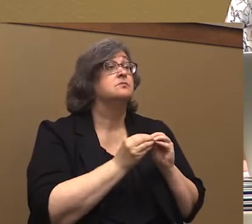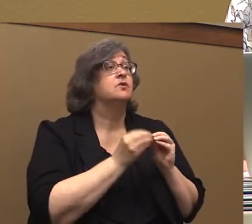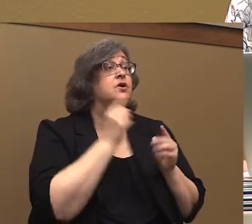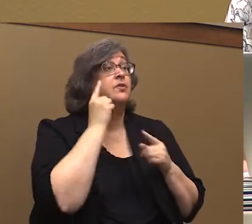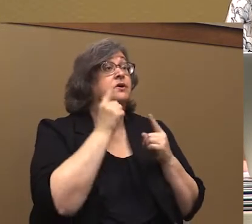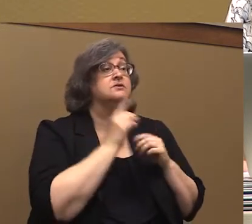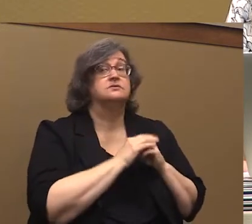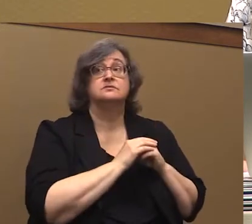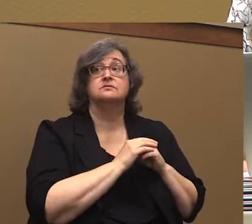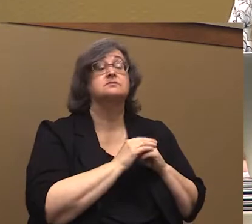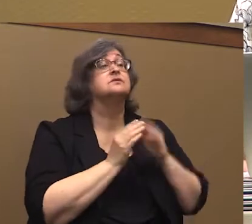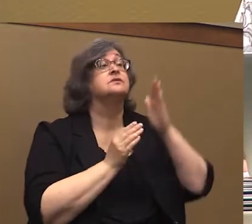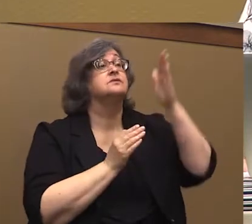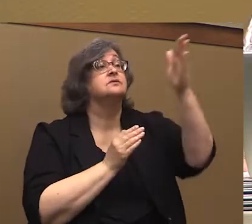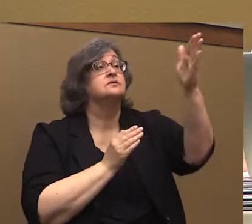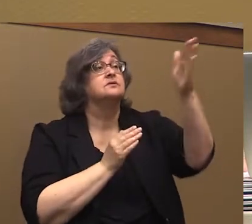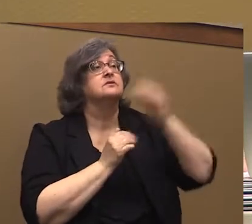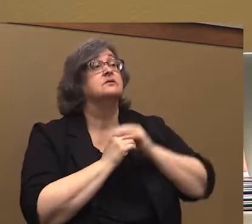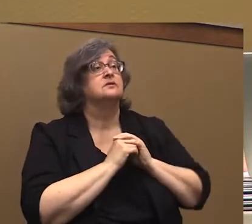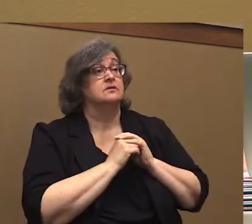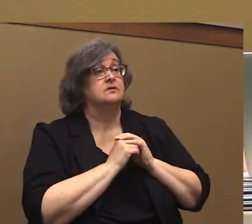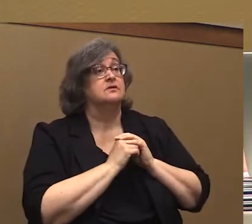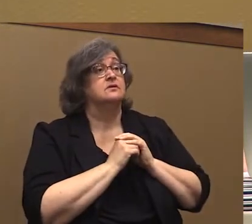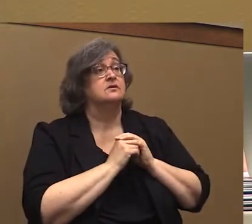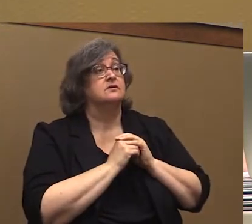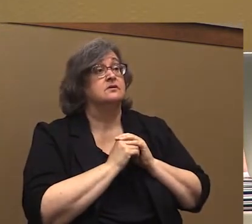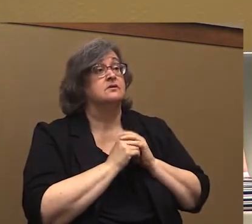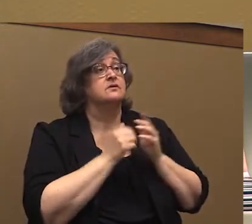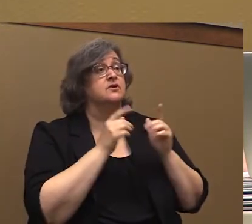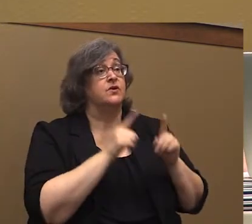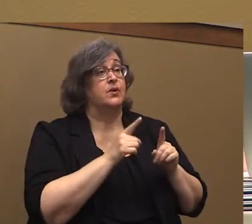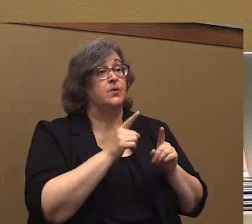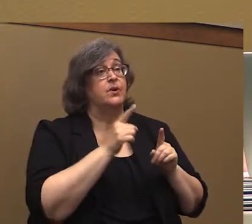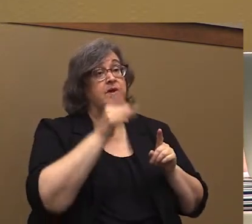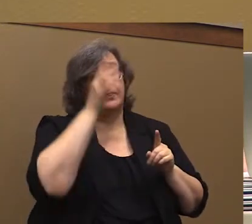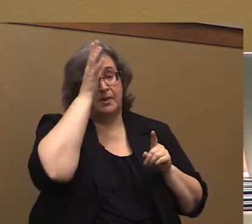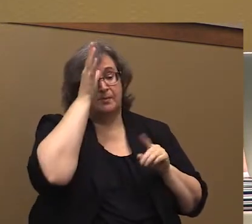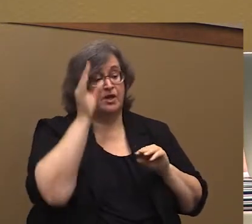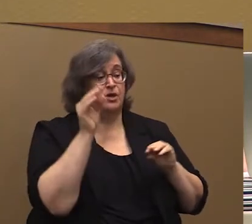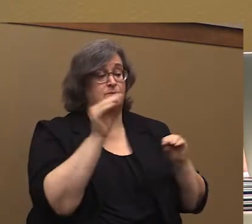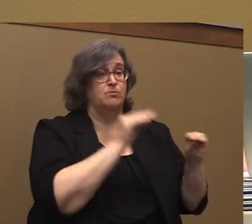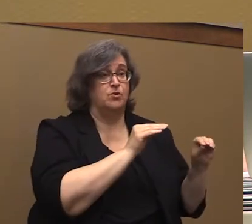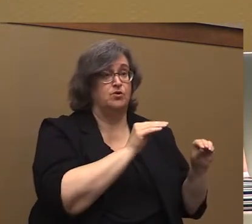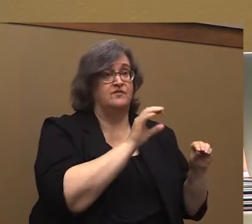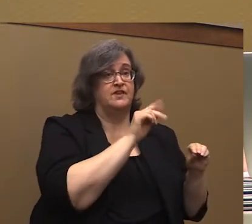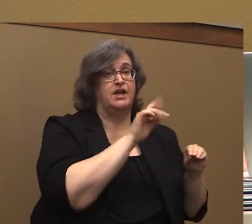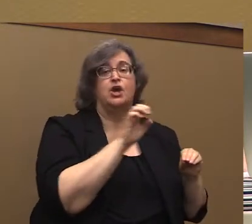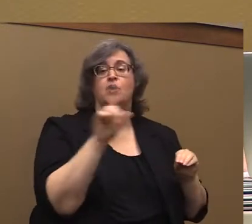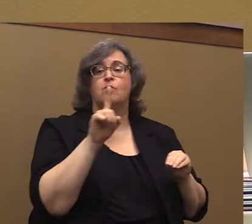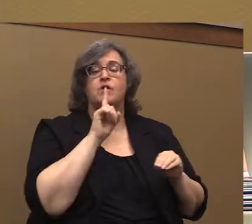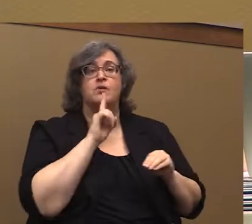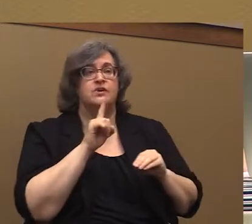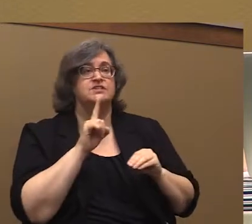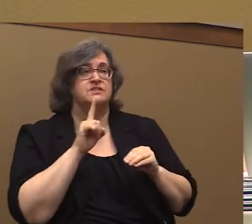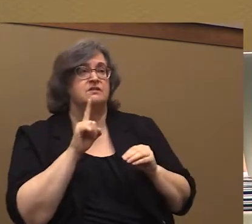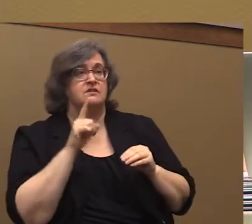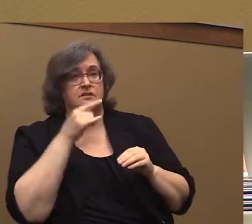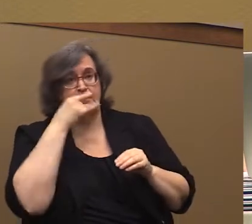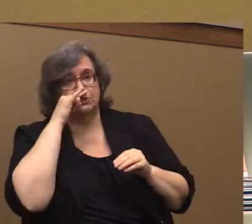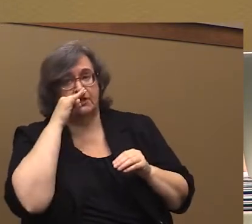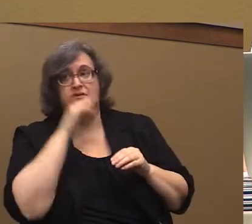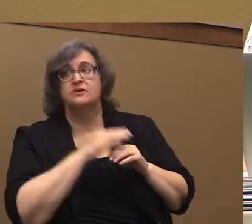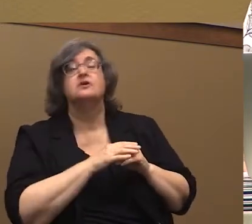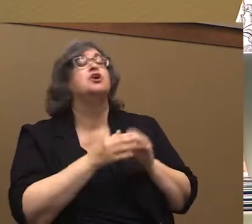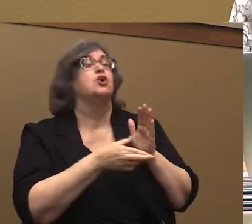Any other thoughts? And then also, when the parent moved the cake, where was the child? Okay, and